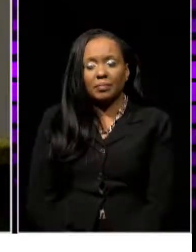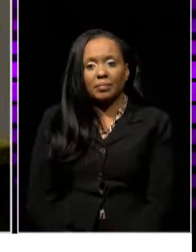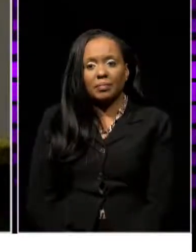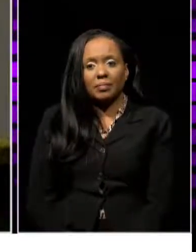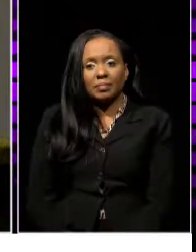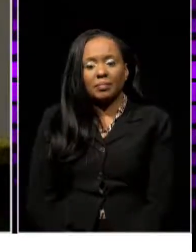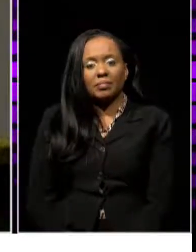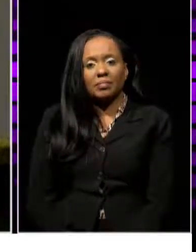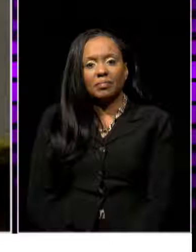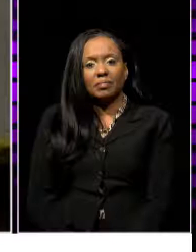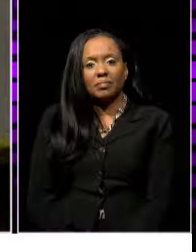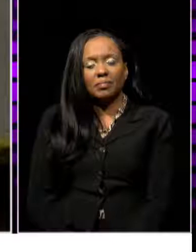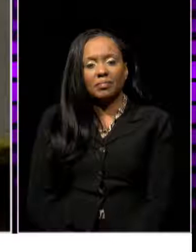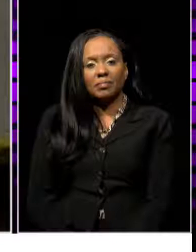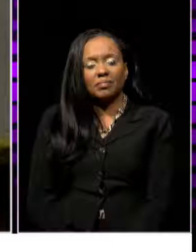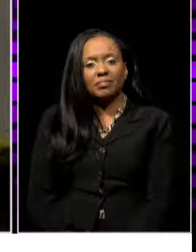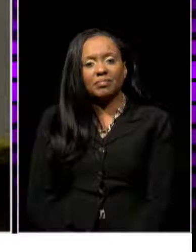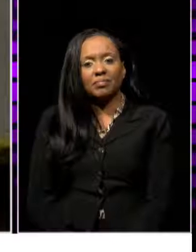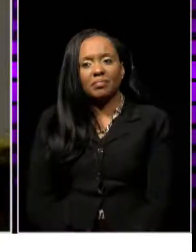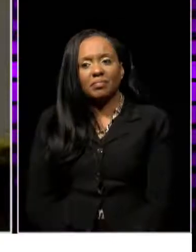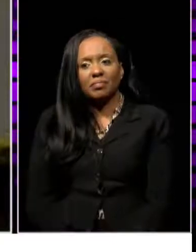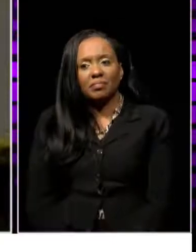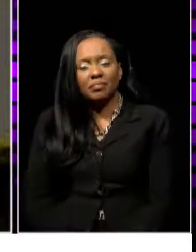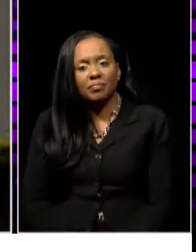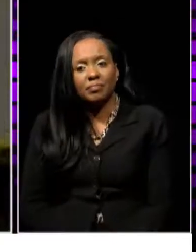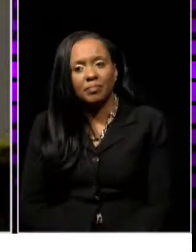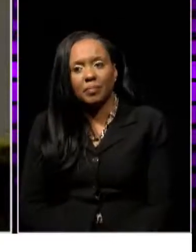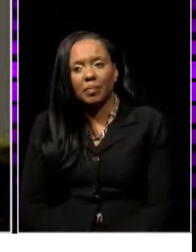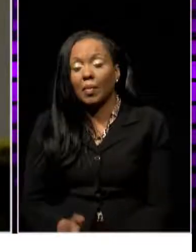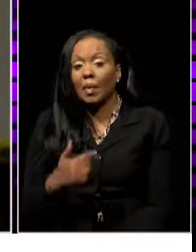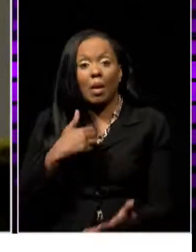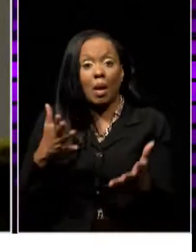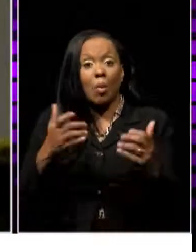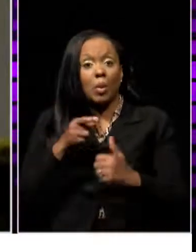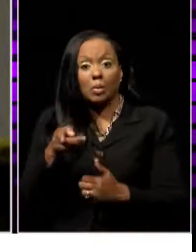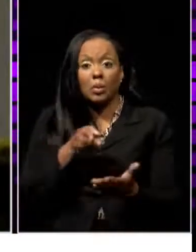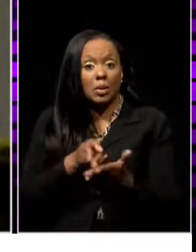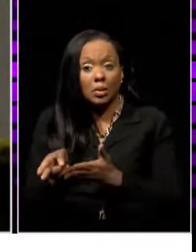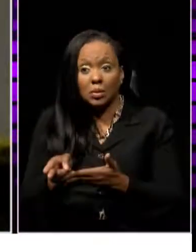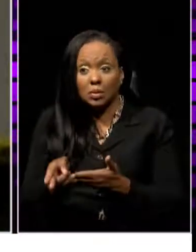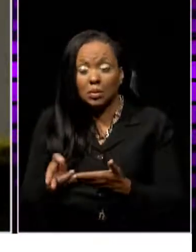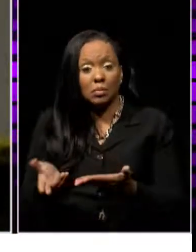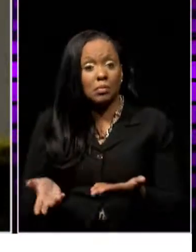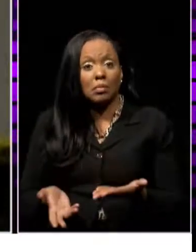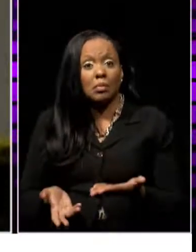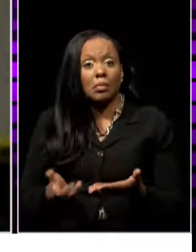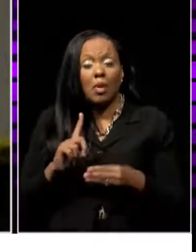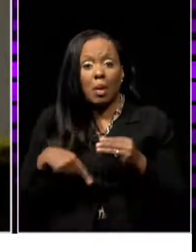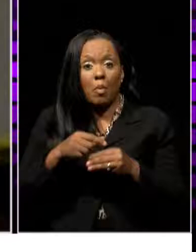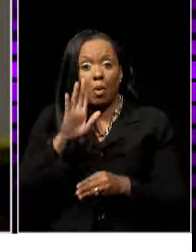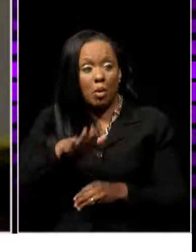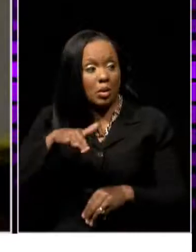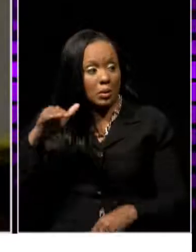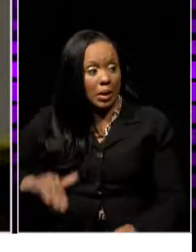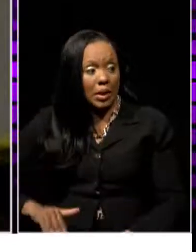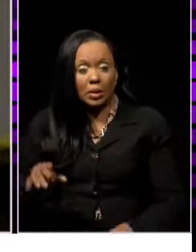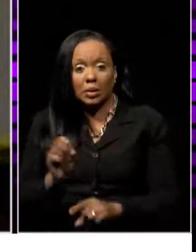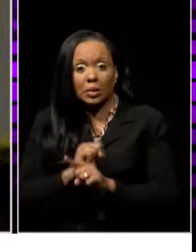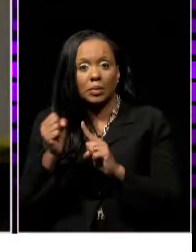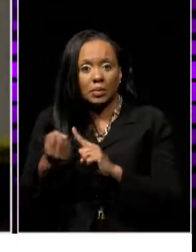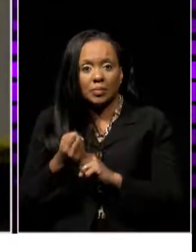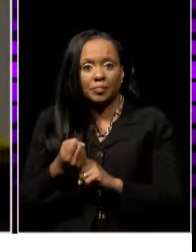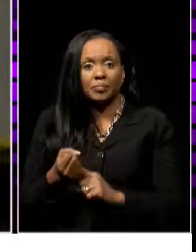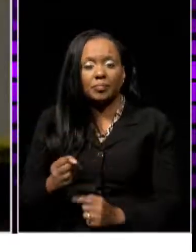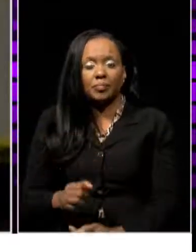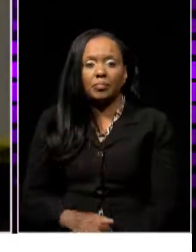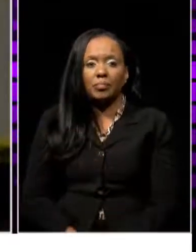okay, be honest about where your child is. So like I have done a basic, because I have